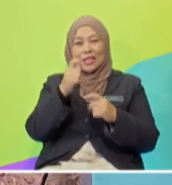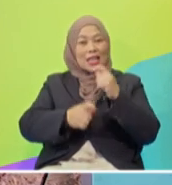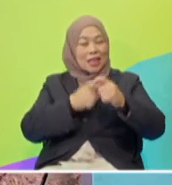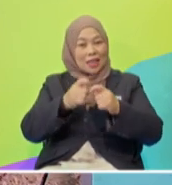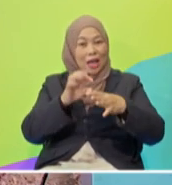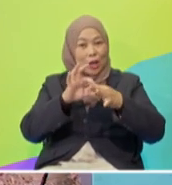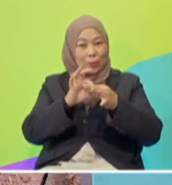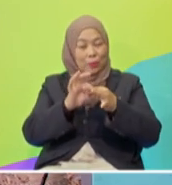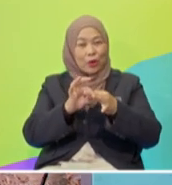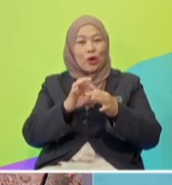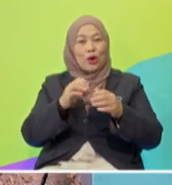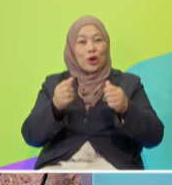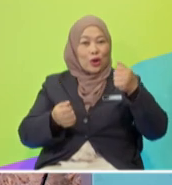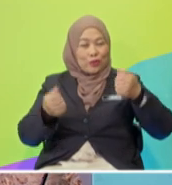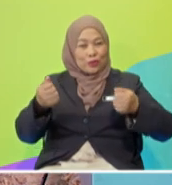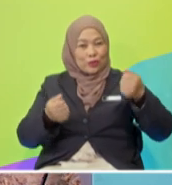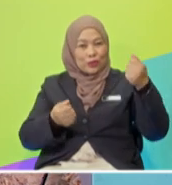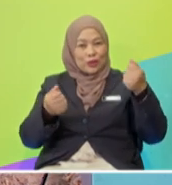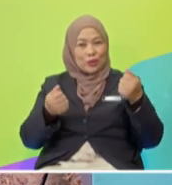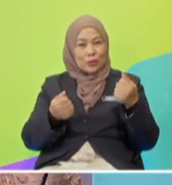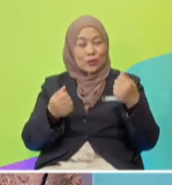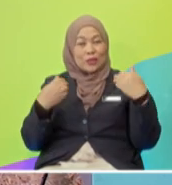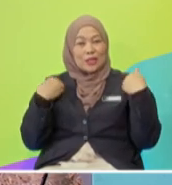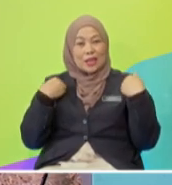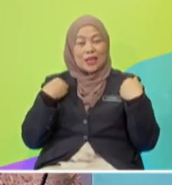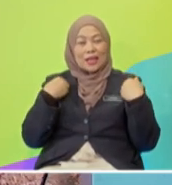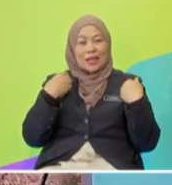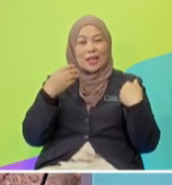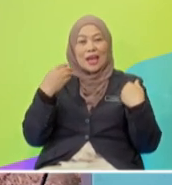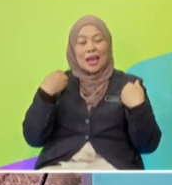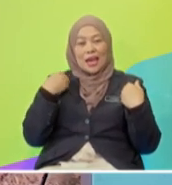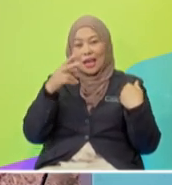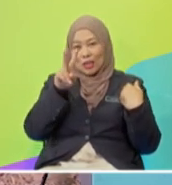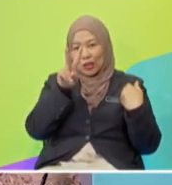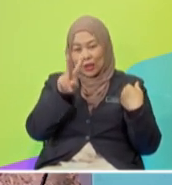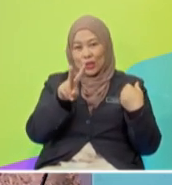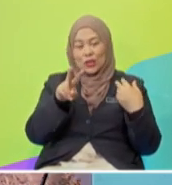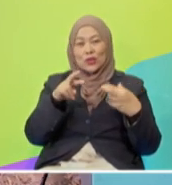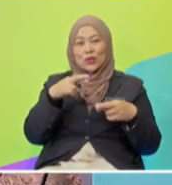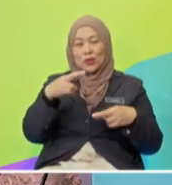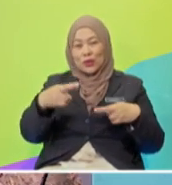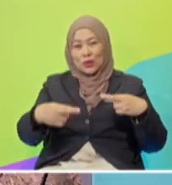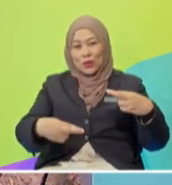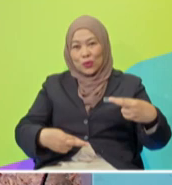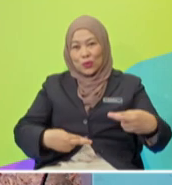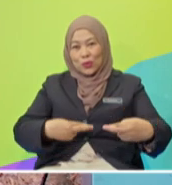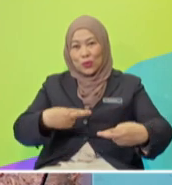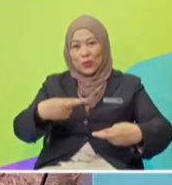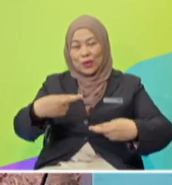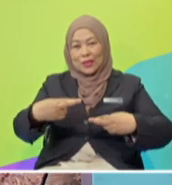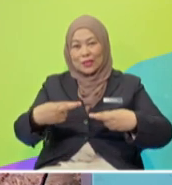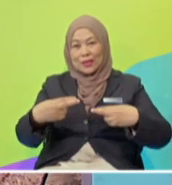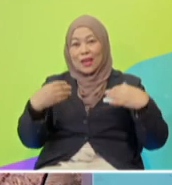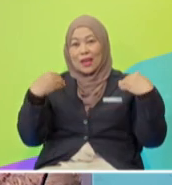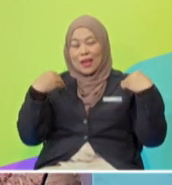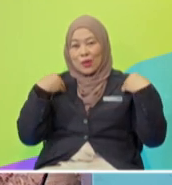transport. It has two wheels. It has two wheels. Okay. It has a handle. It has